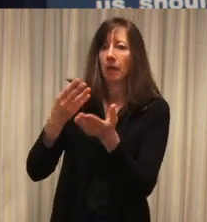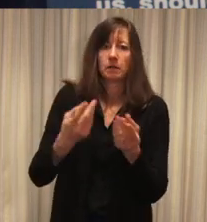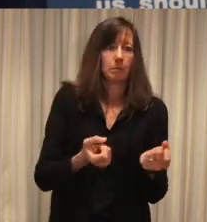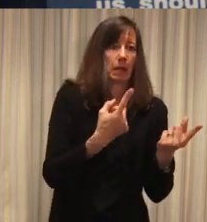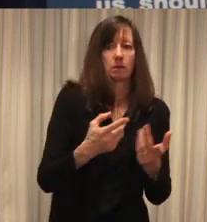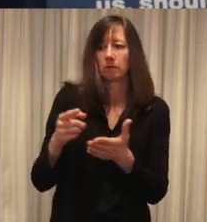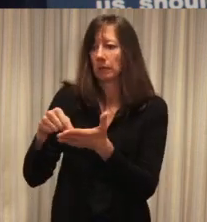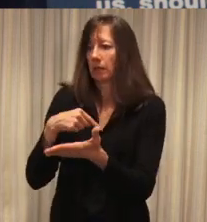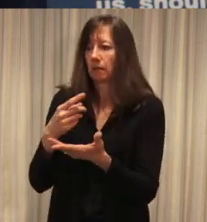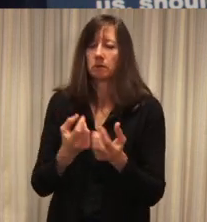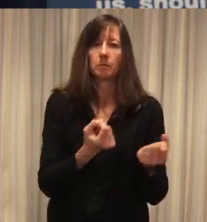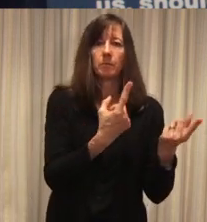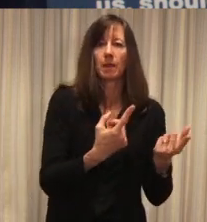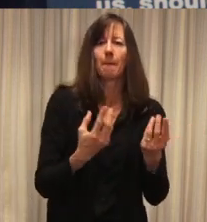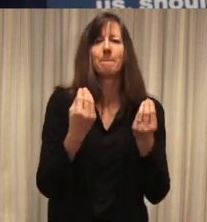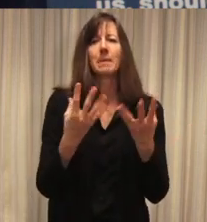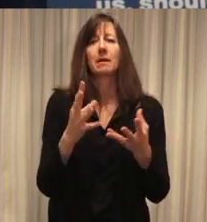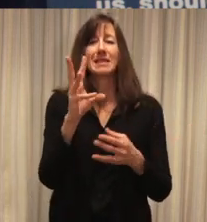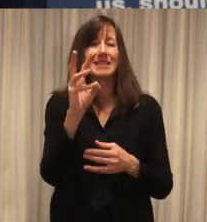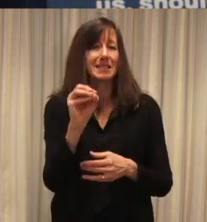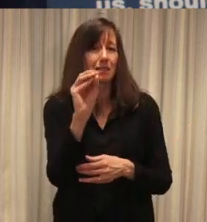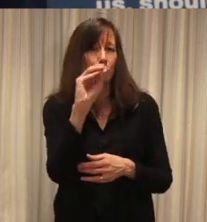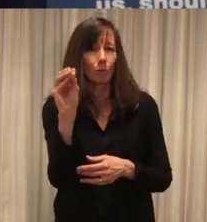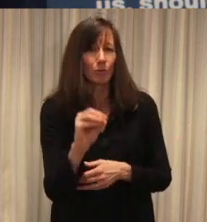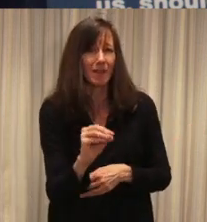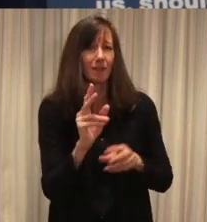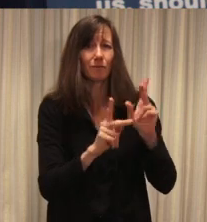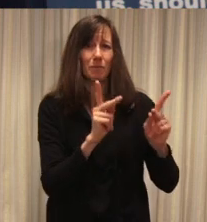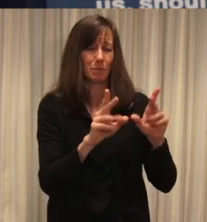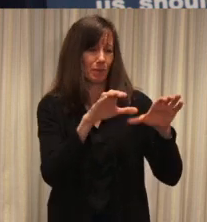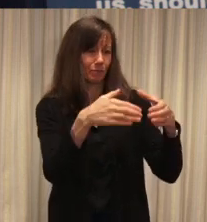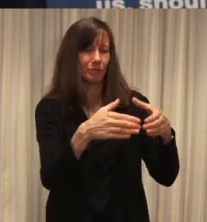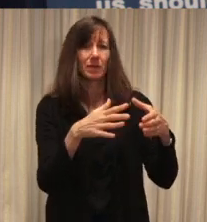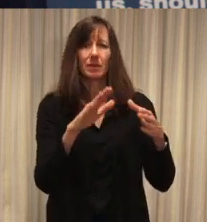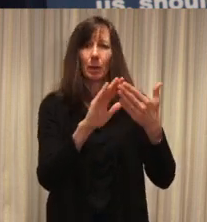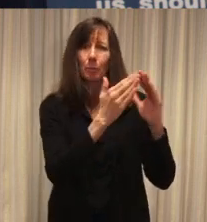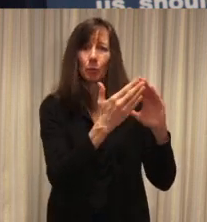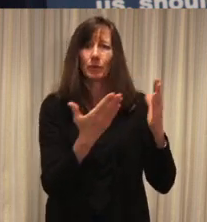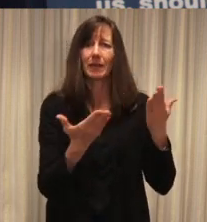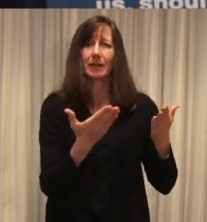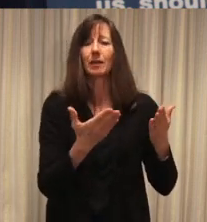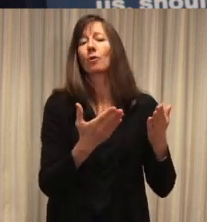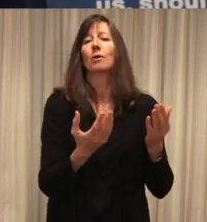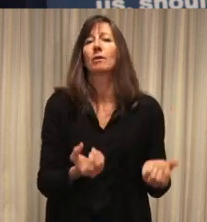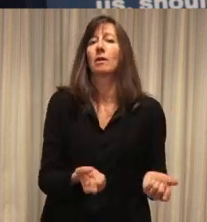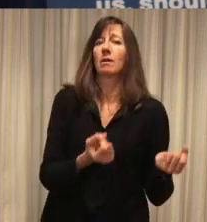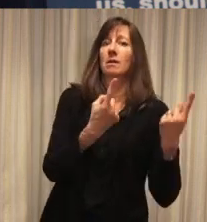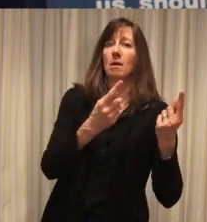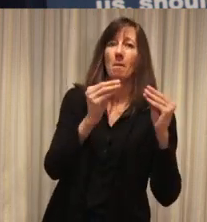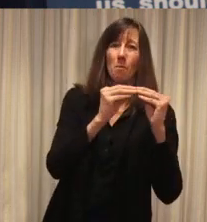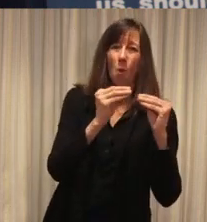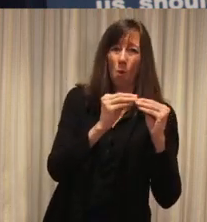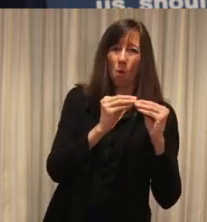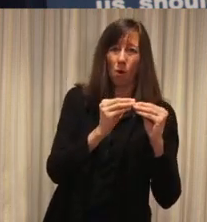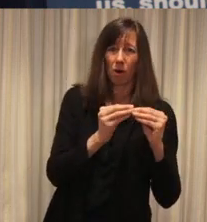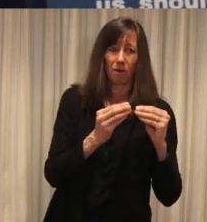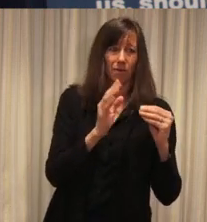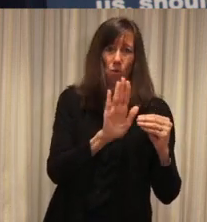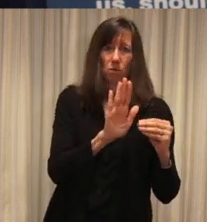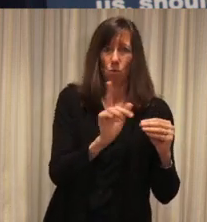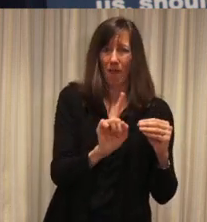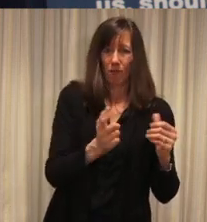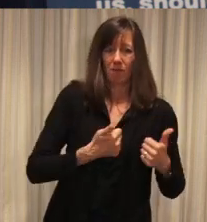meaning they're paying way too much of their limited income just to be able to pay rent or to pay their mortgage. So this was,